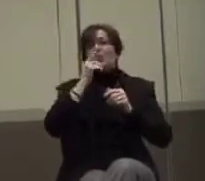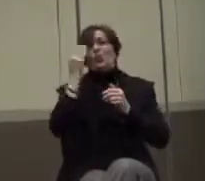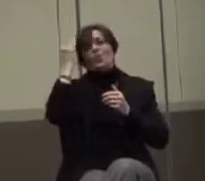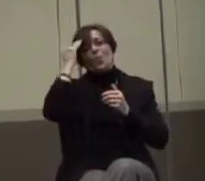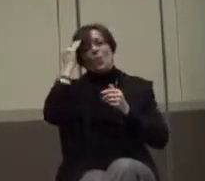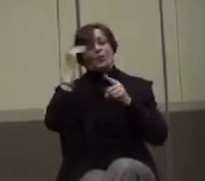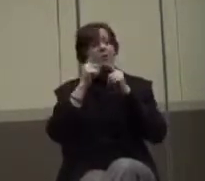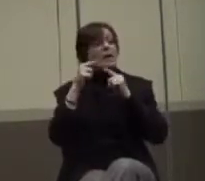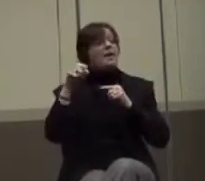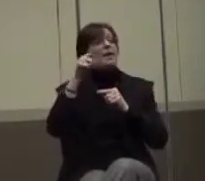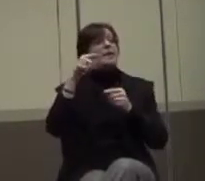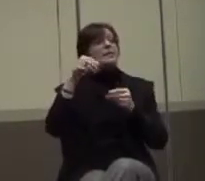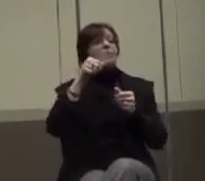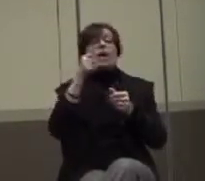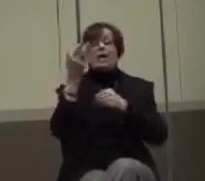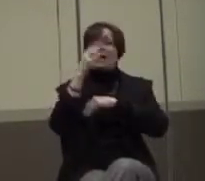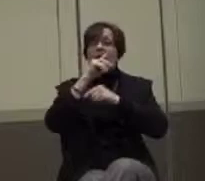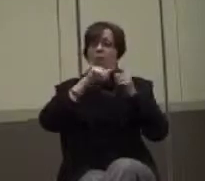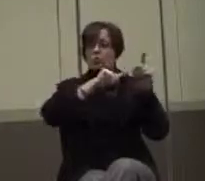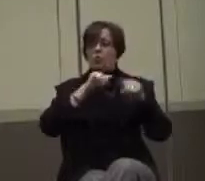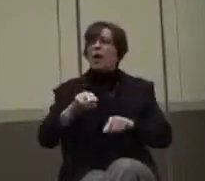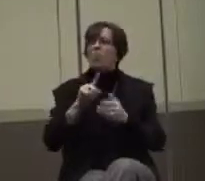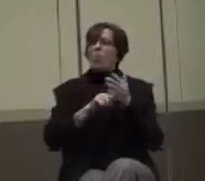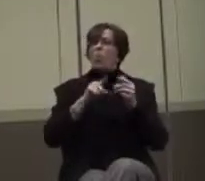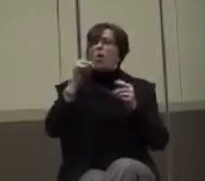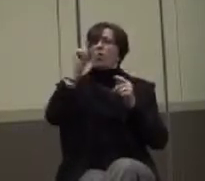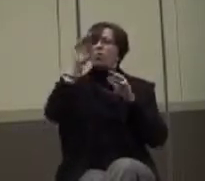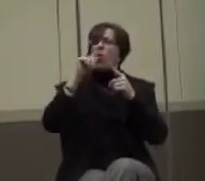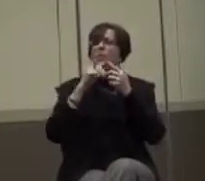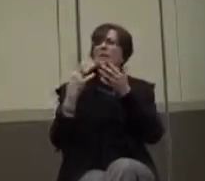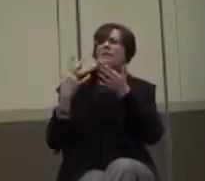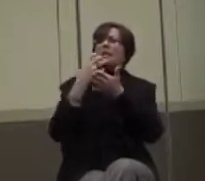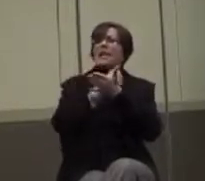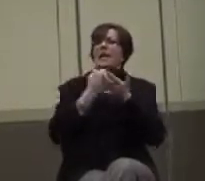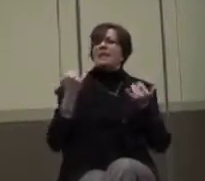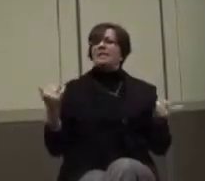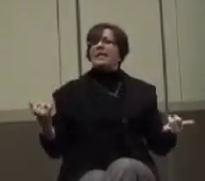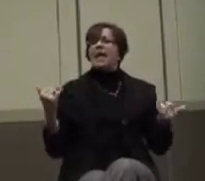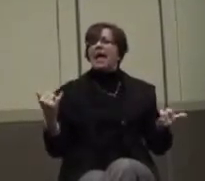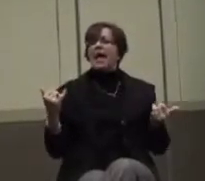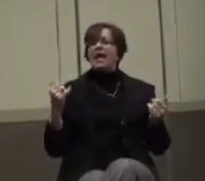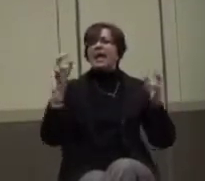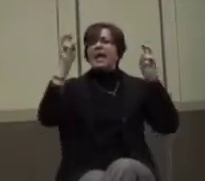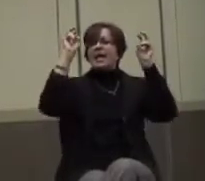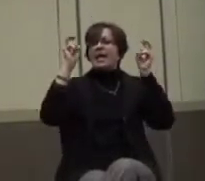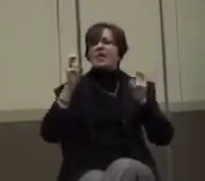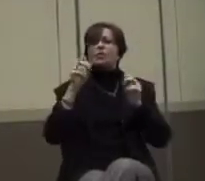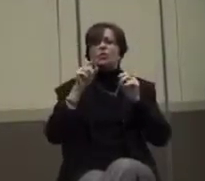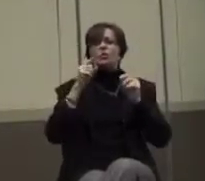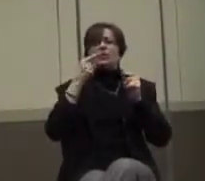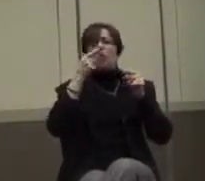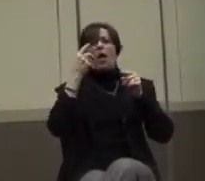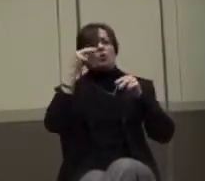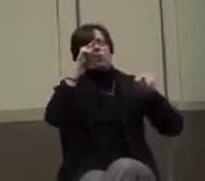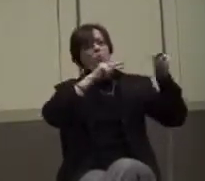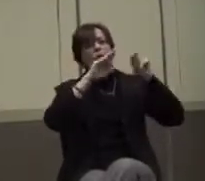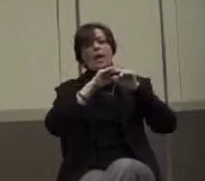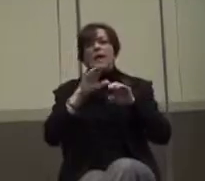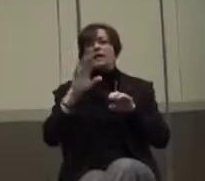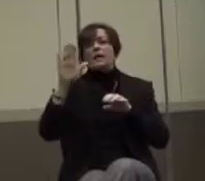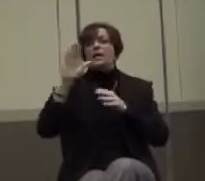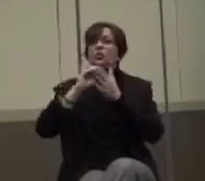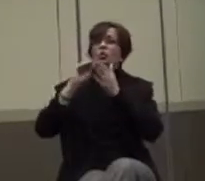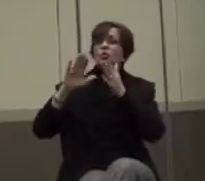day to come here, what were you hoping you'd get today? What are the issues as you're looking at the behavior of the students that you're working